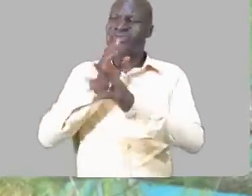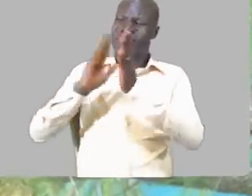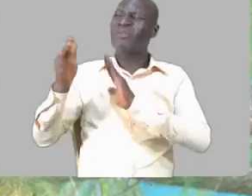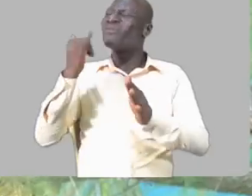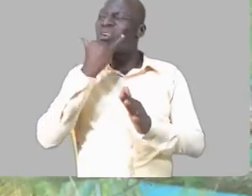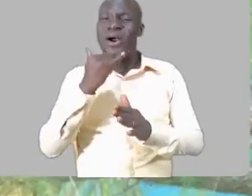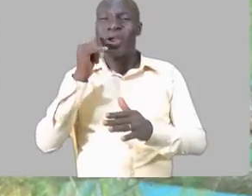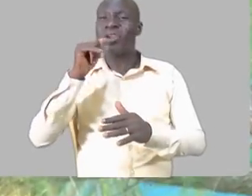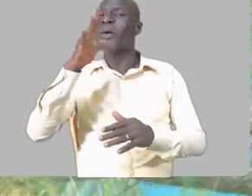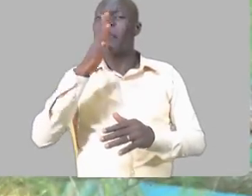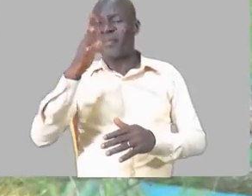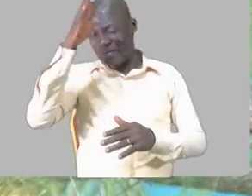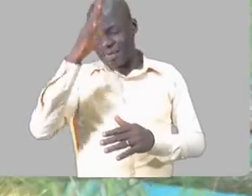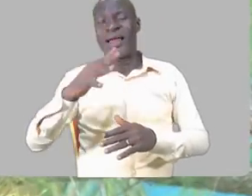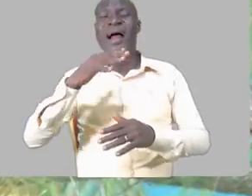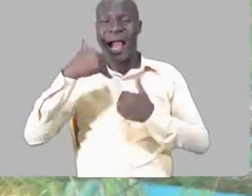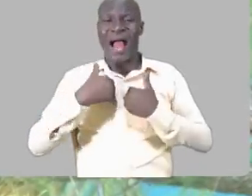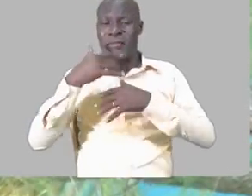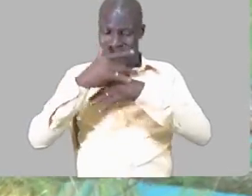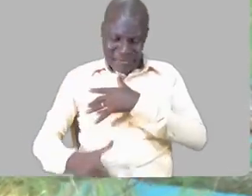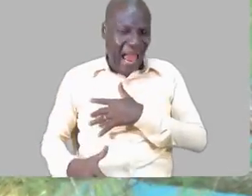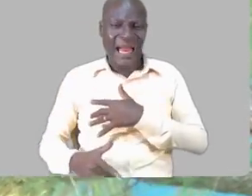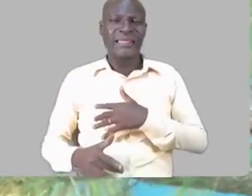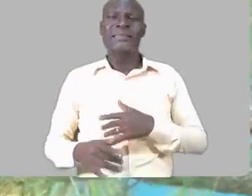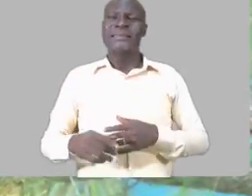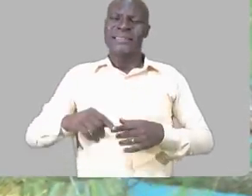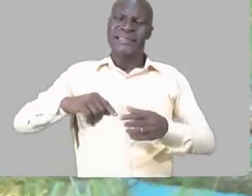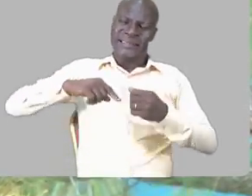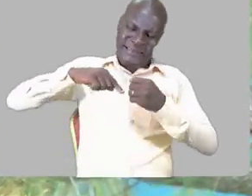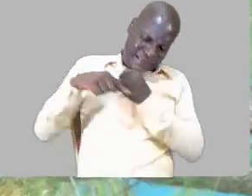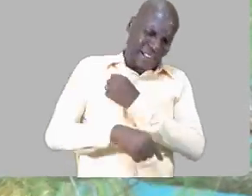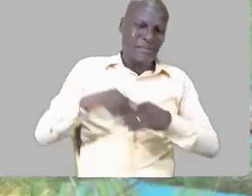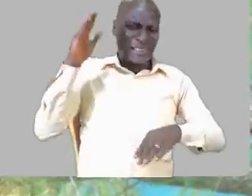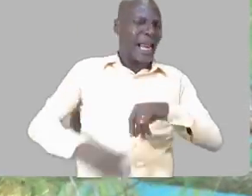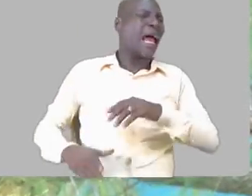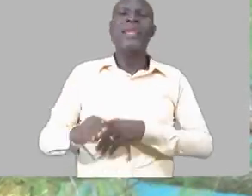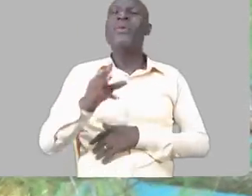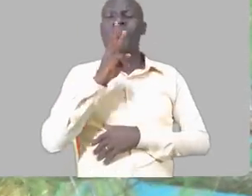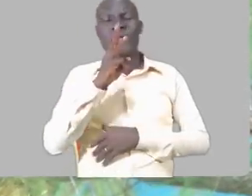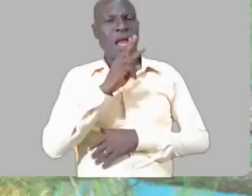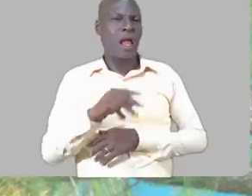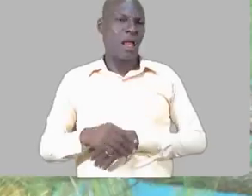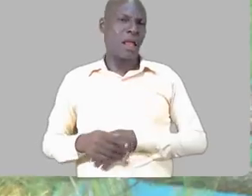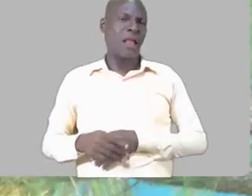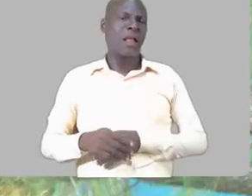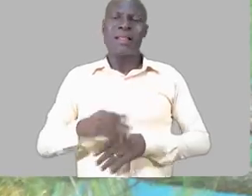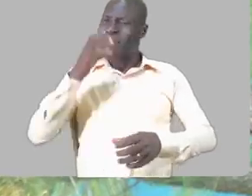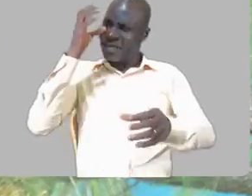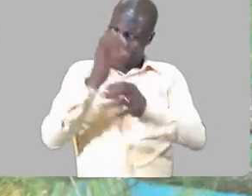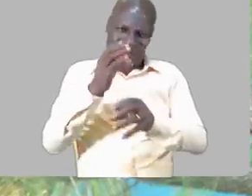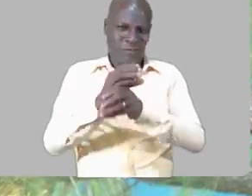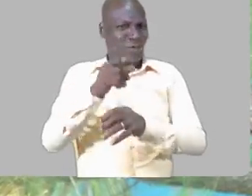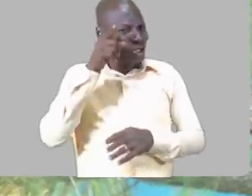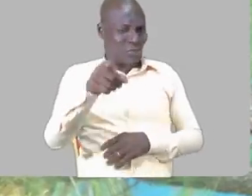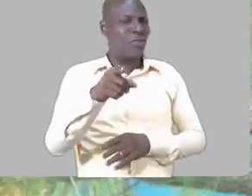wo moja emu odru papa abrofo say blood is thicker than water enti hweye enye